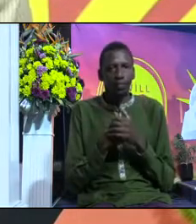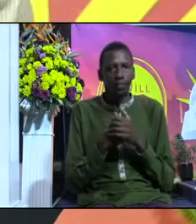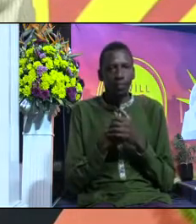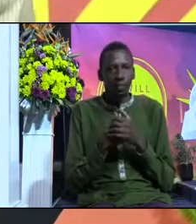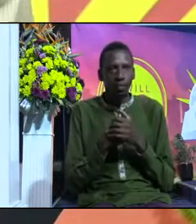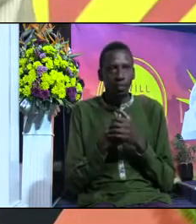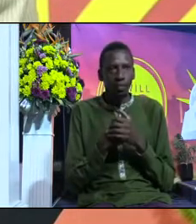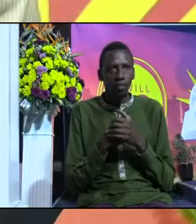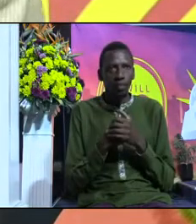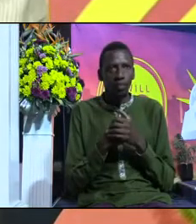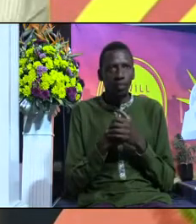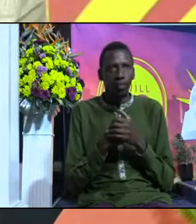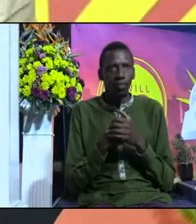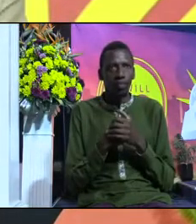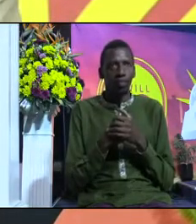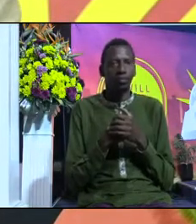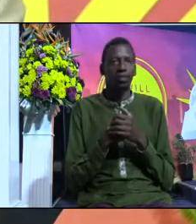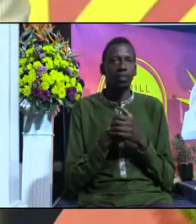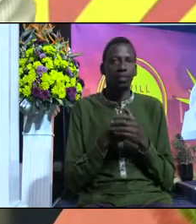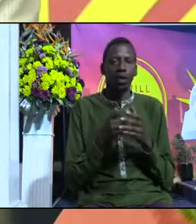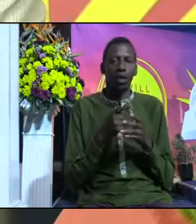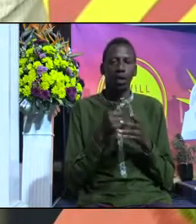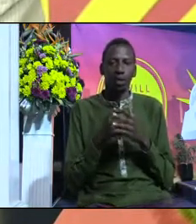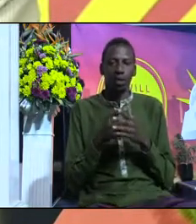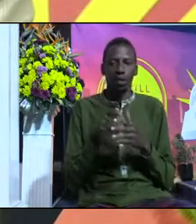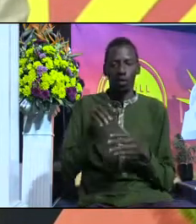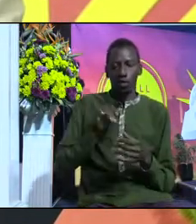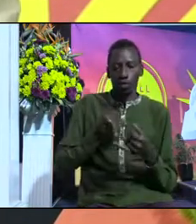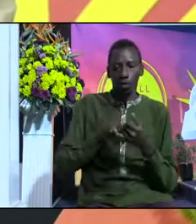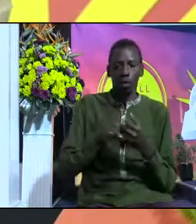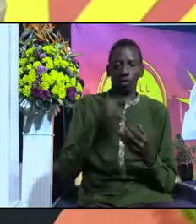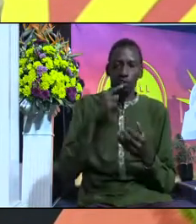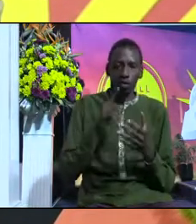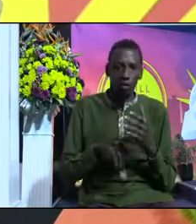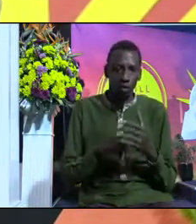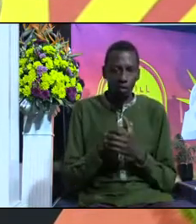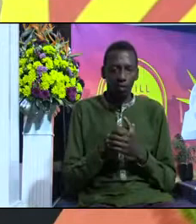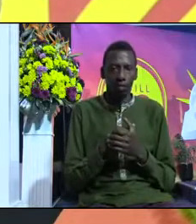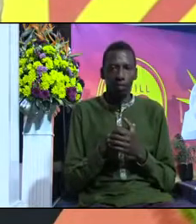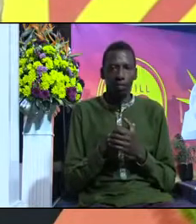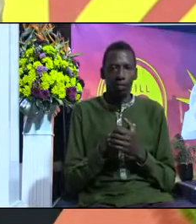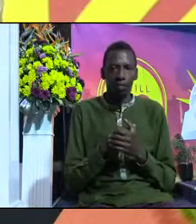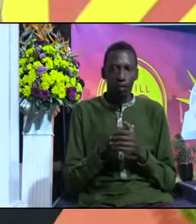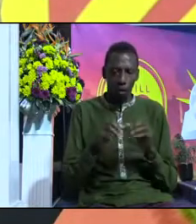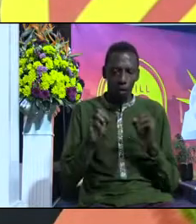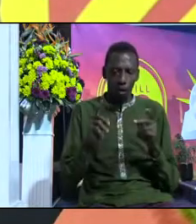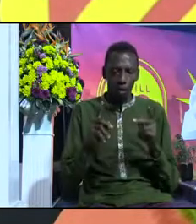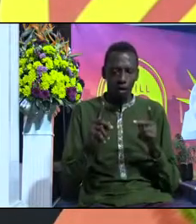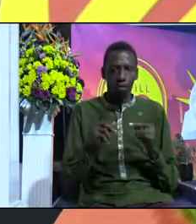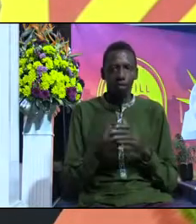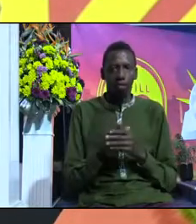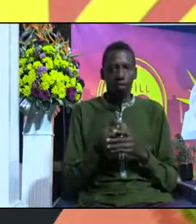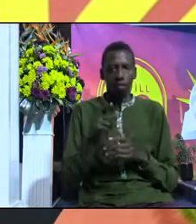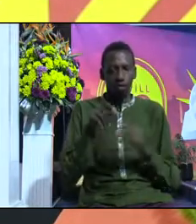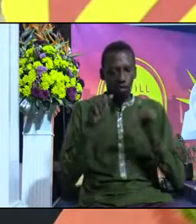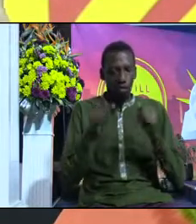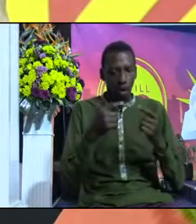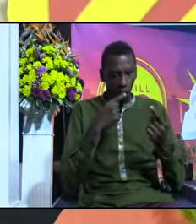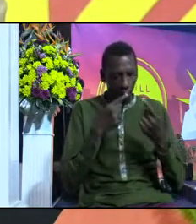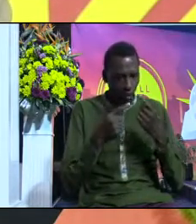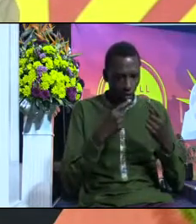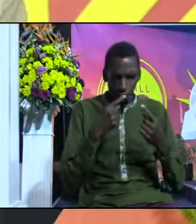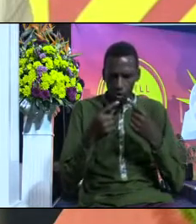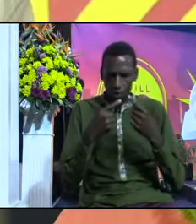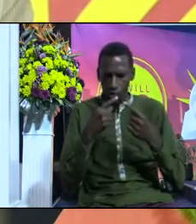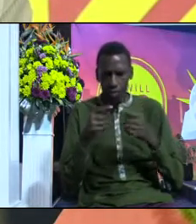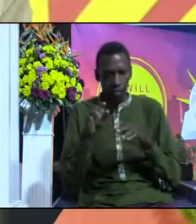them Pastor Parkinson, get him. Then the wife says, okay, Mr. Macho, you can talk all that